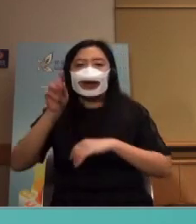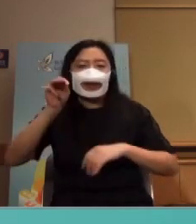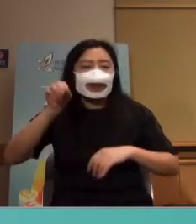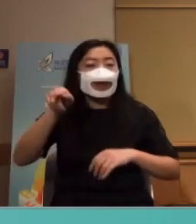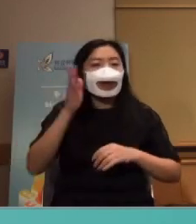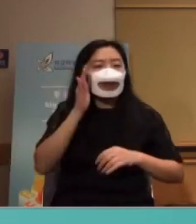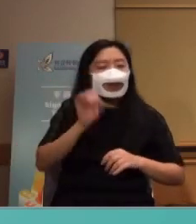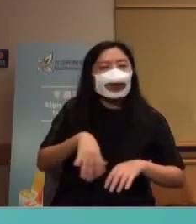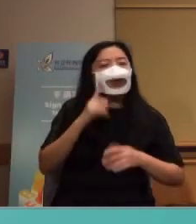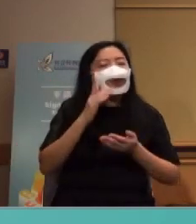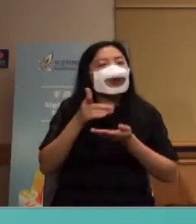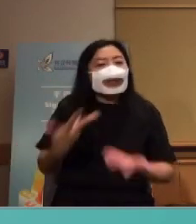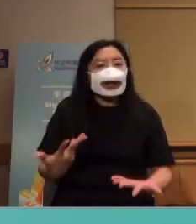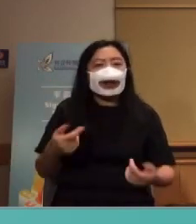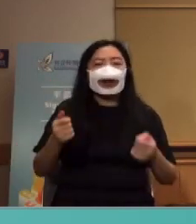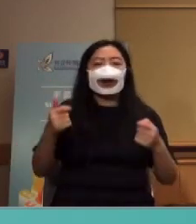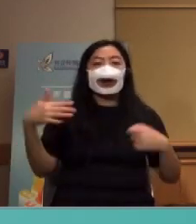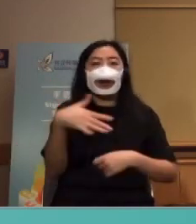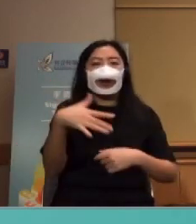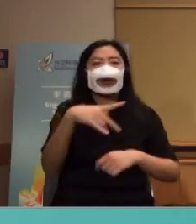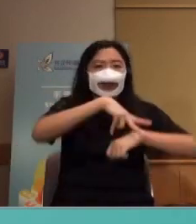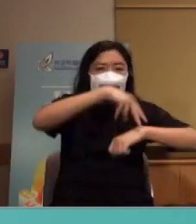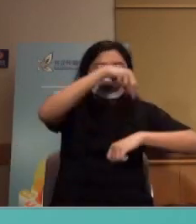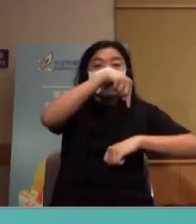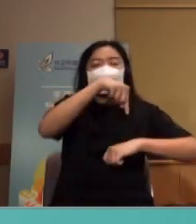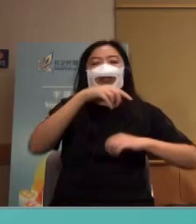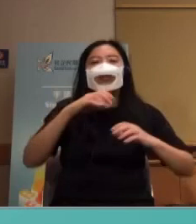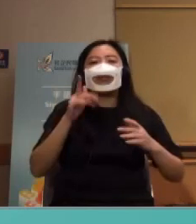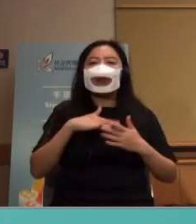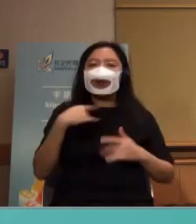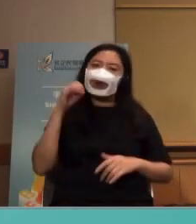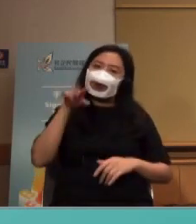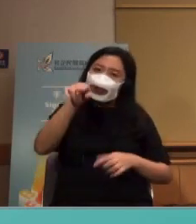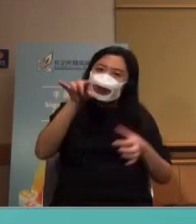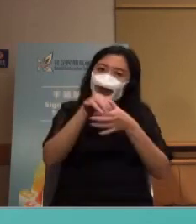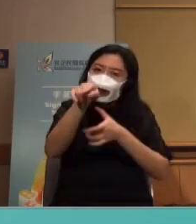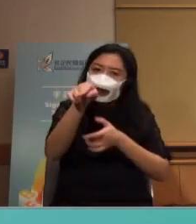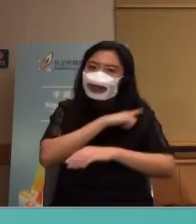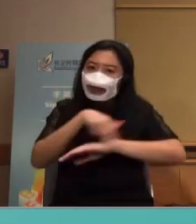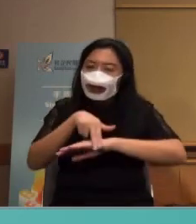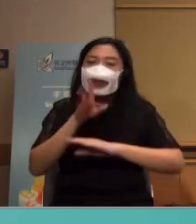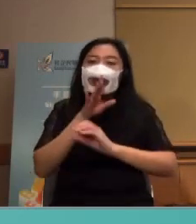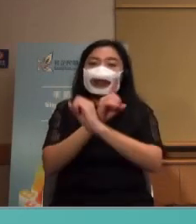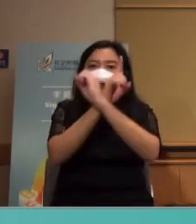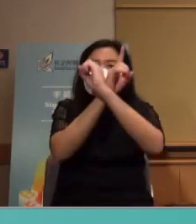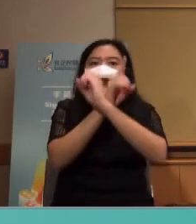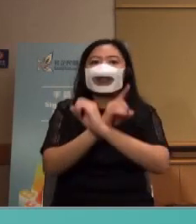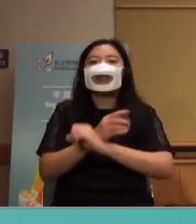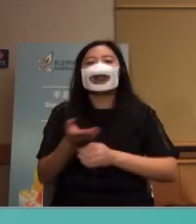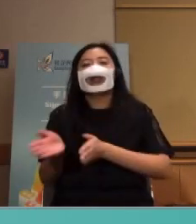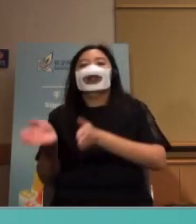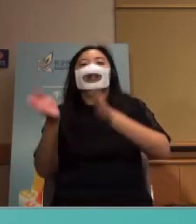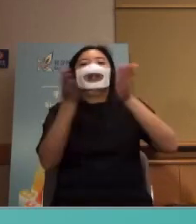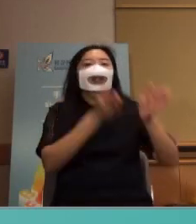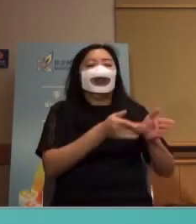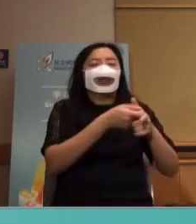important for your projects, Dialogue in the Dark and Carbon Base, to be in the metaverse? What does it